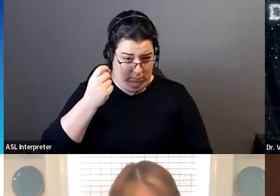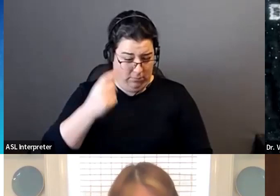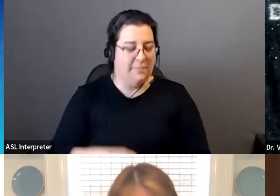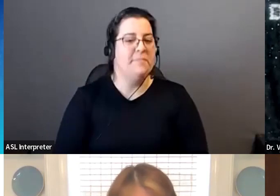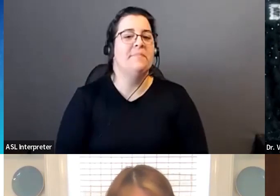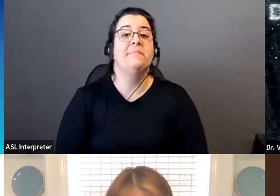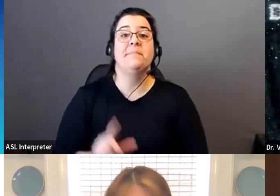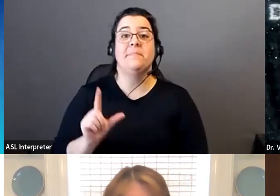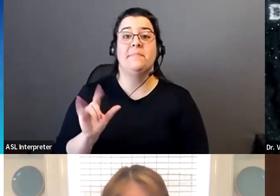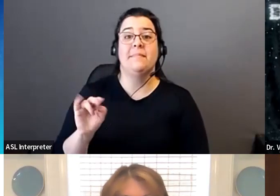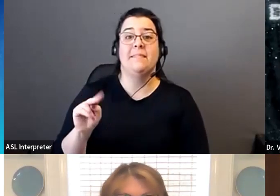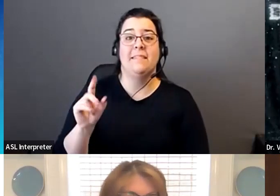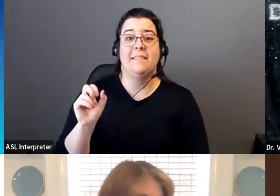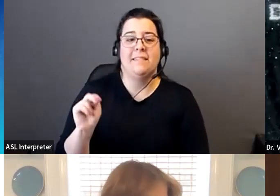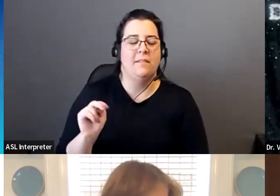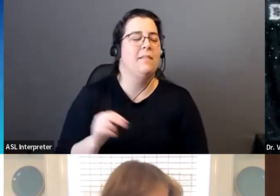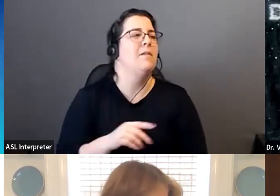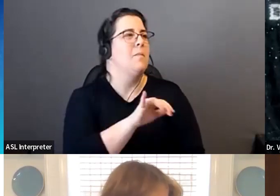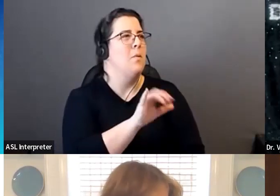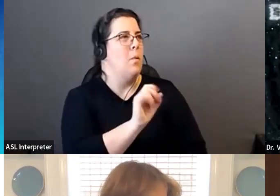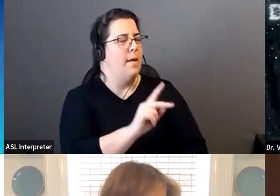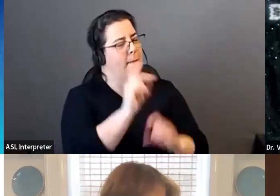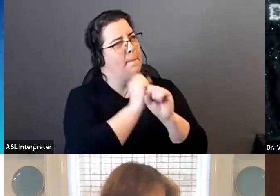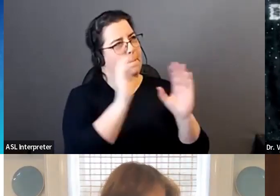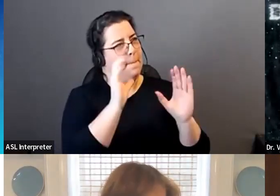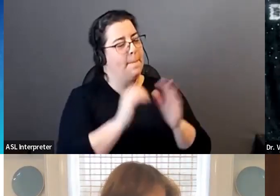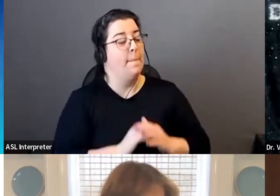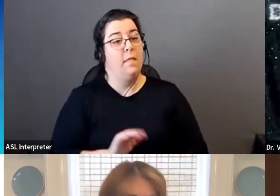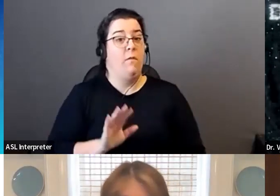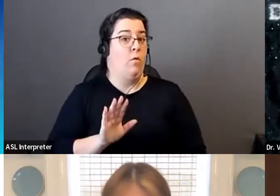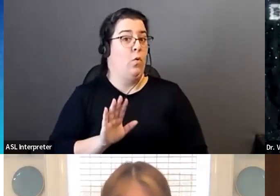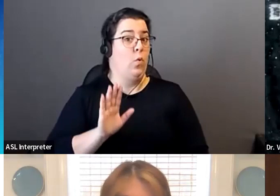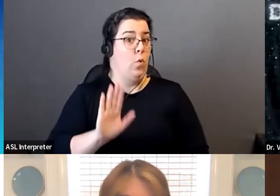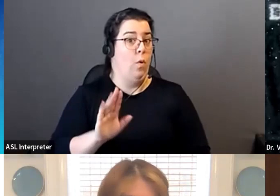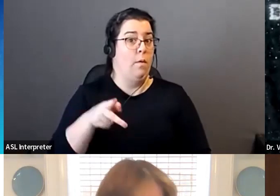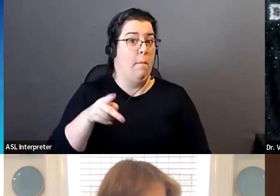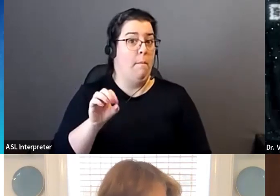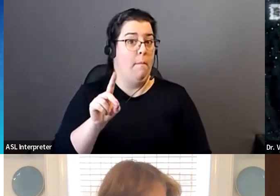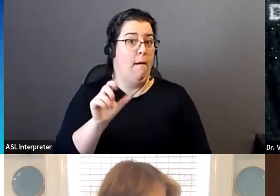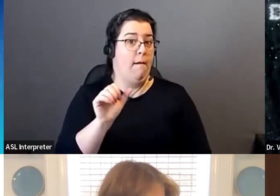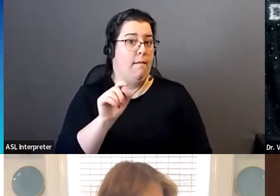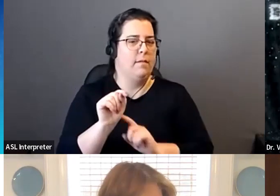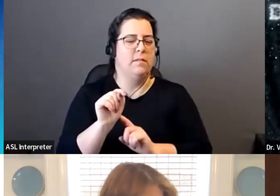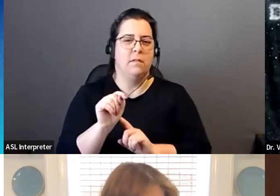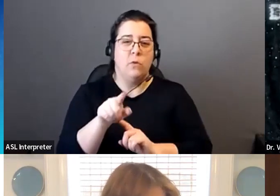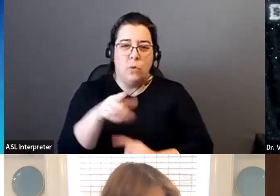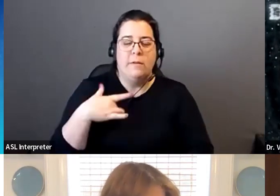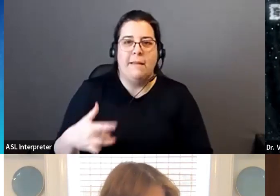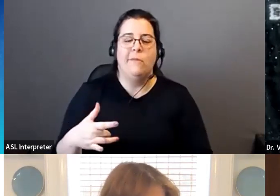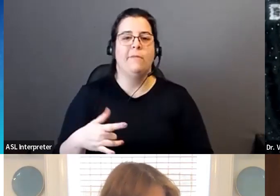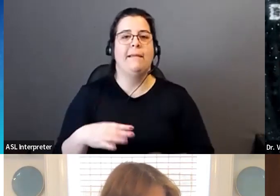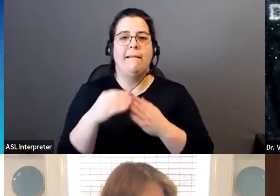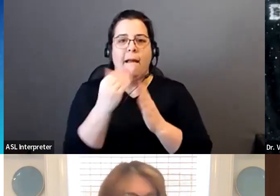for your particular podcast, how much do you do as far as setting expectations and really sort of guiding